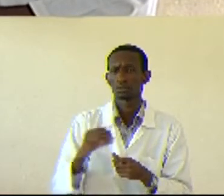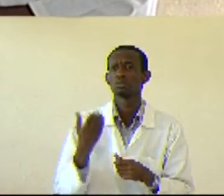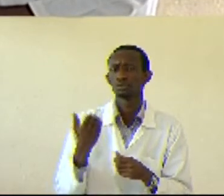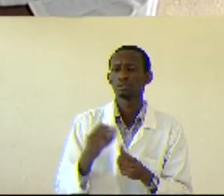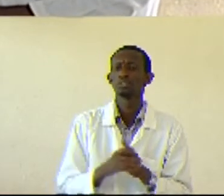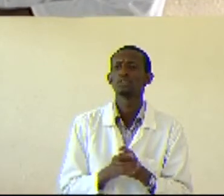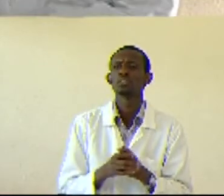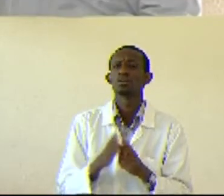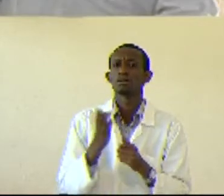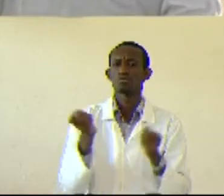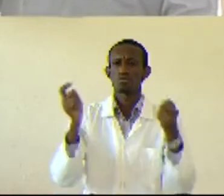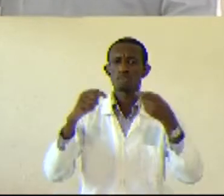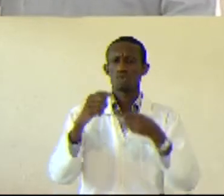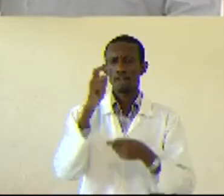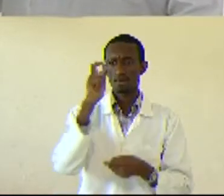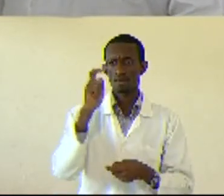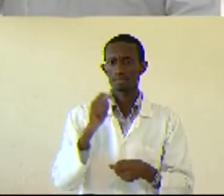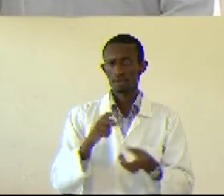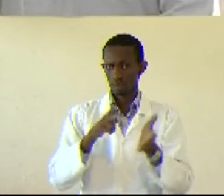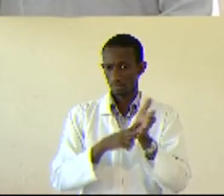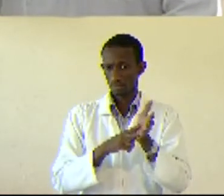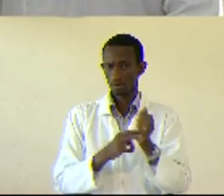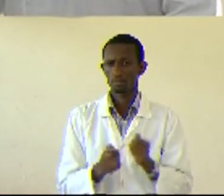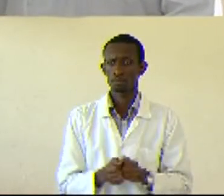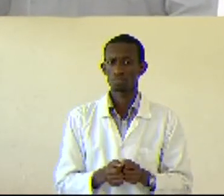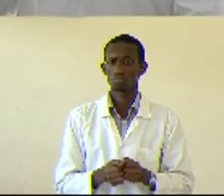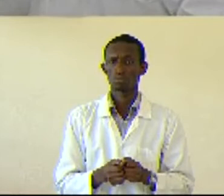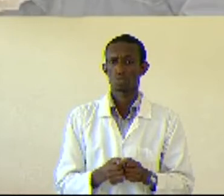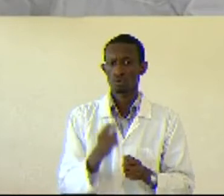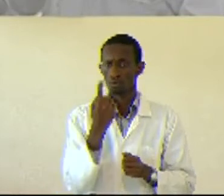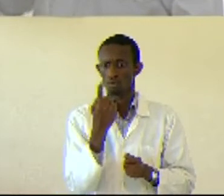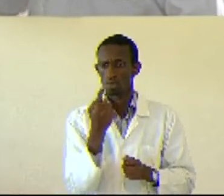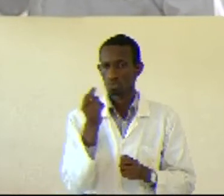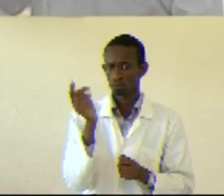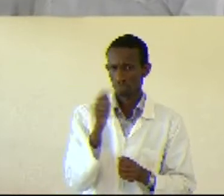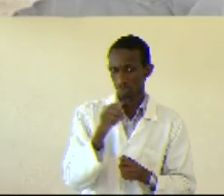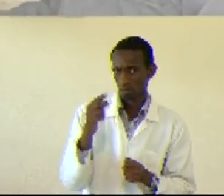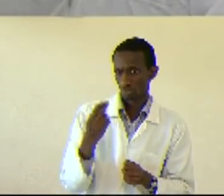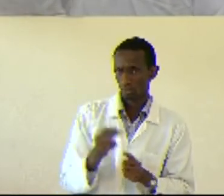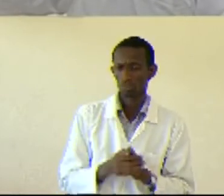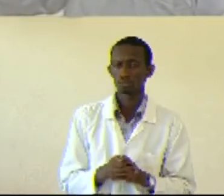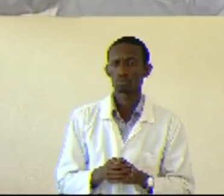x, right? Means that I have a half, right?